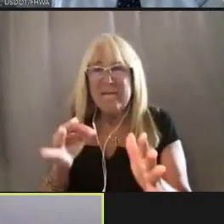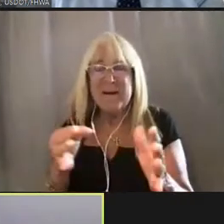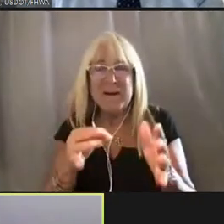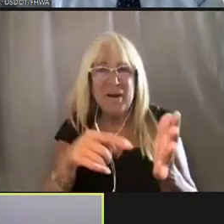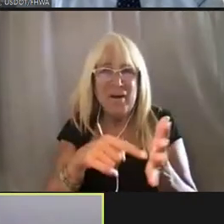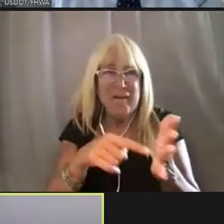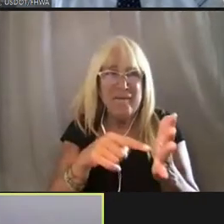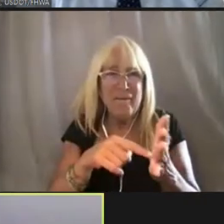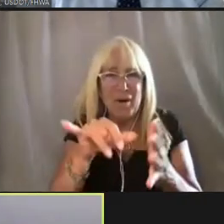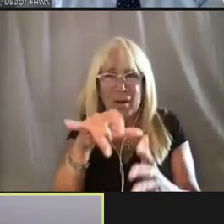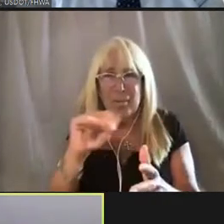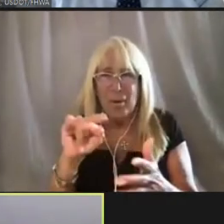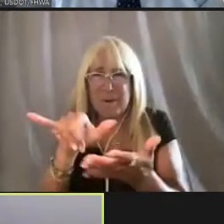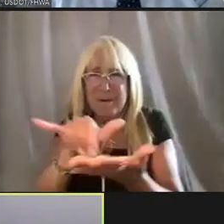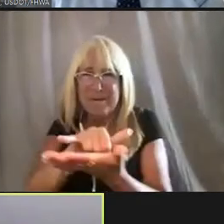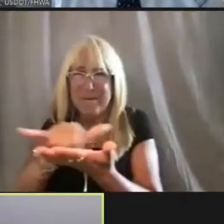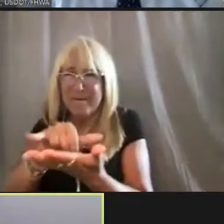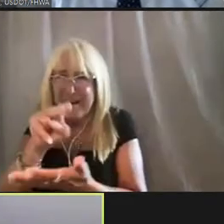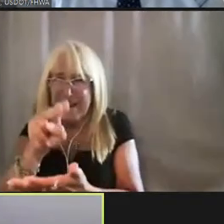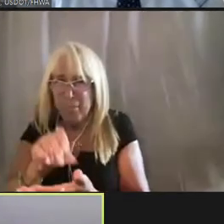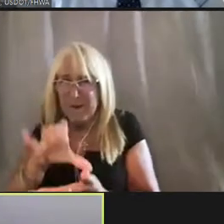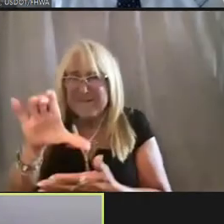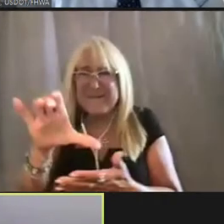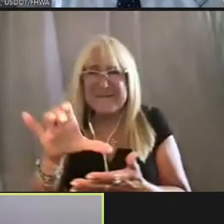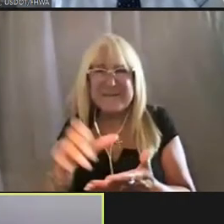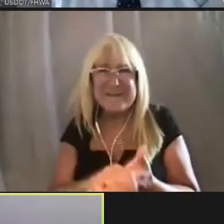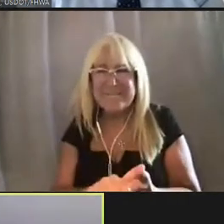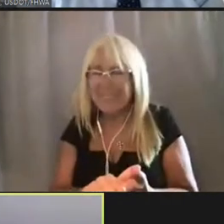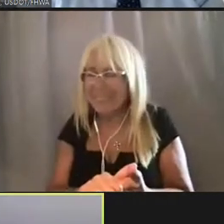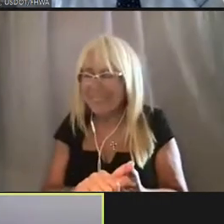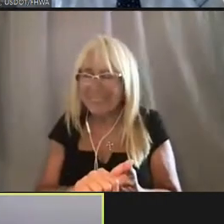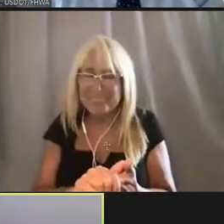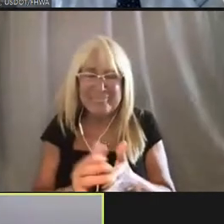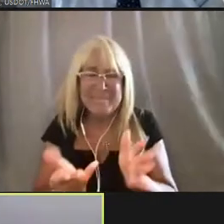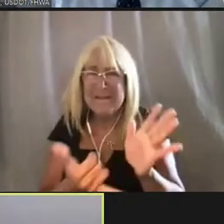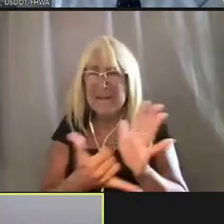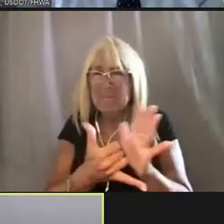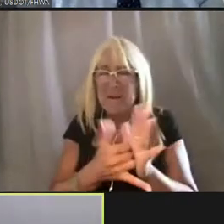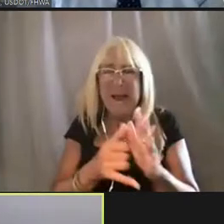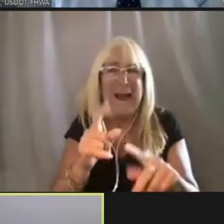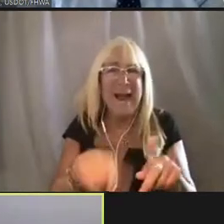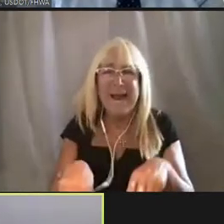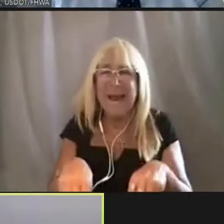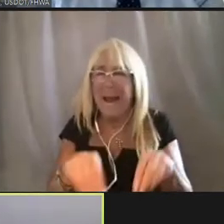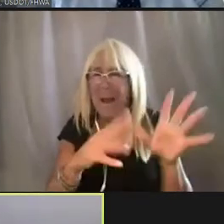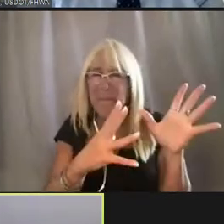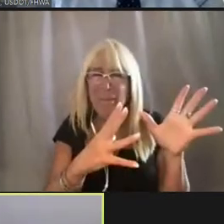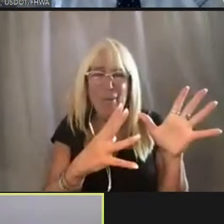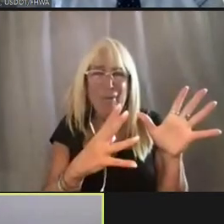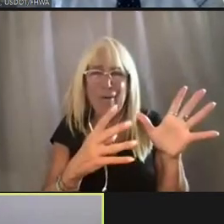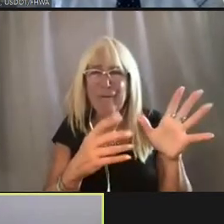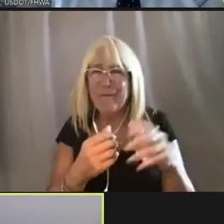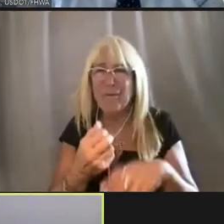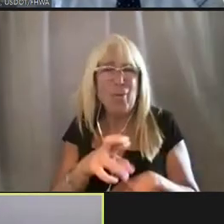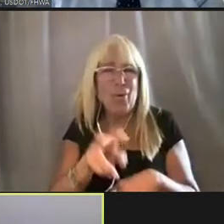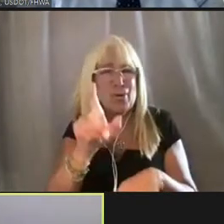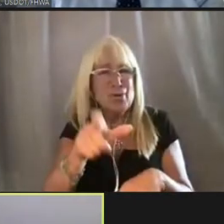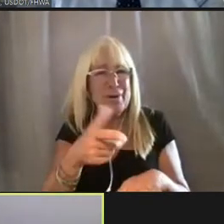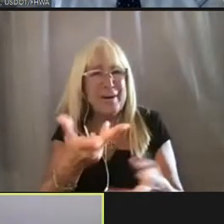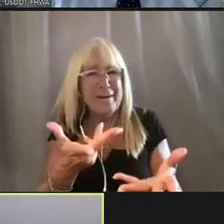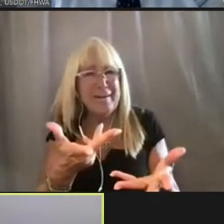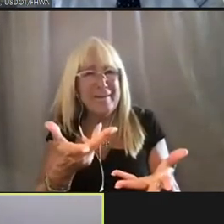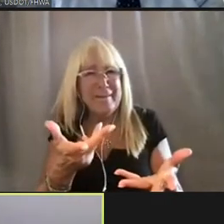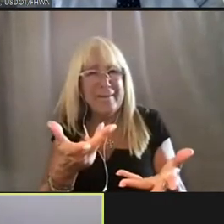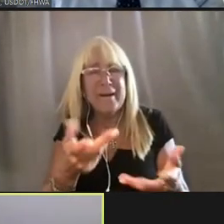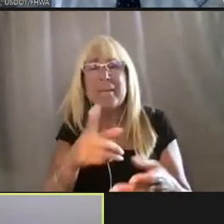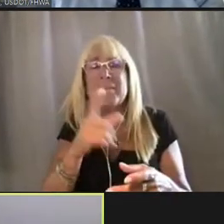in the New York City area is as common as finding a unicorn so no I can't just move nor should I have to because